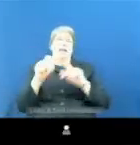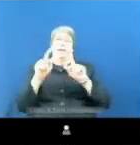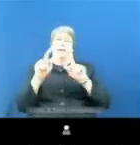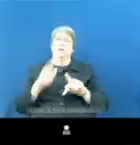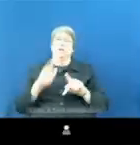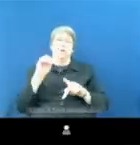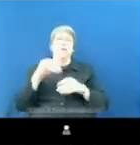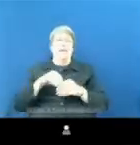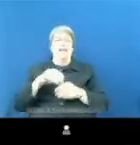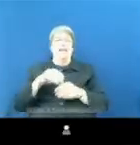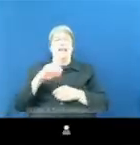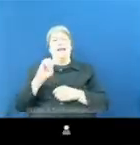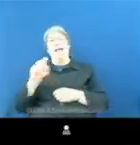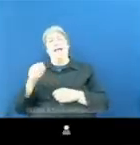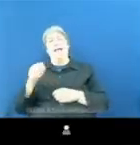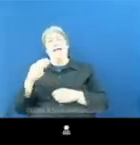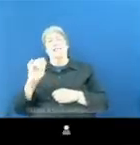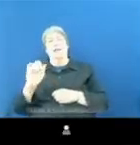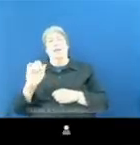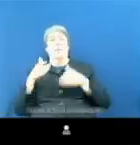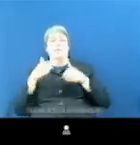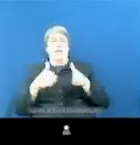manner.